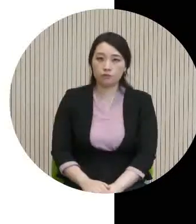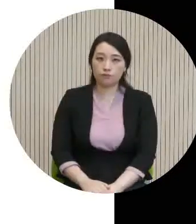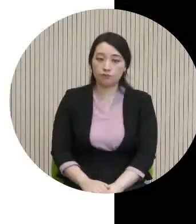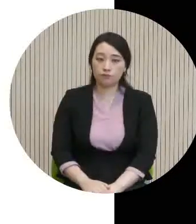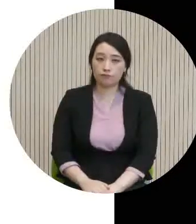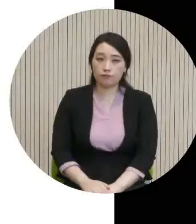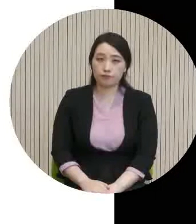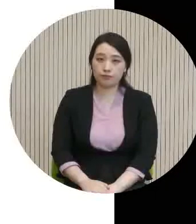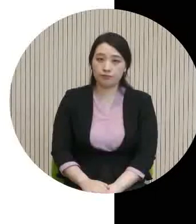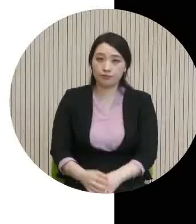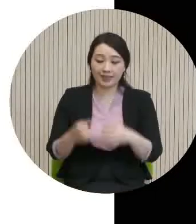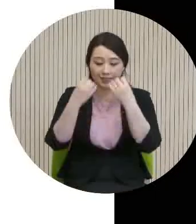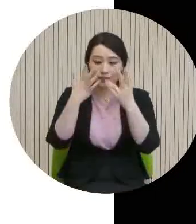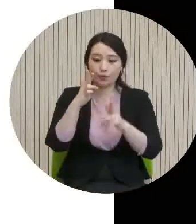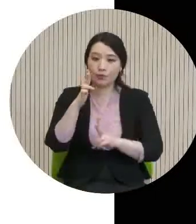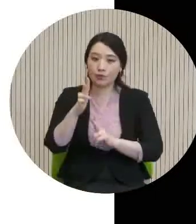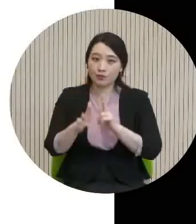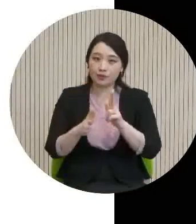so on.